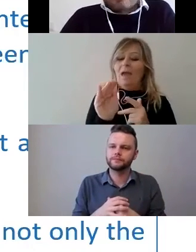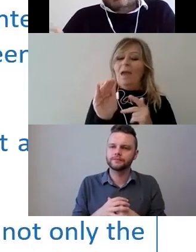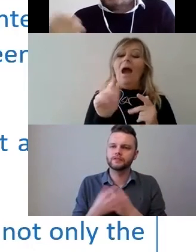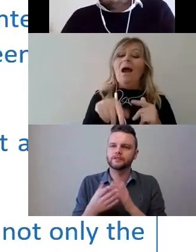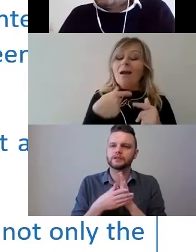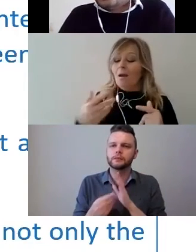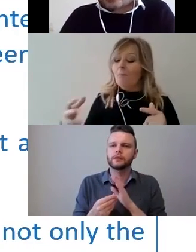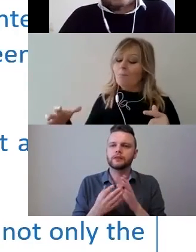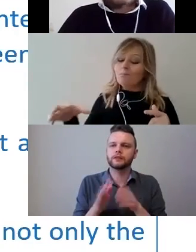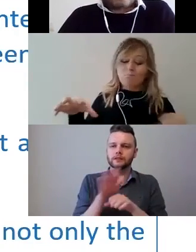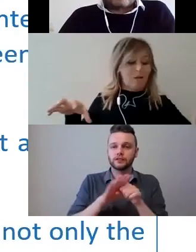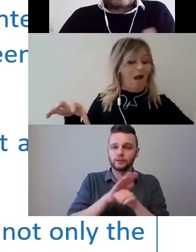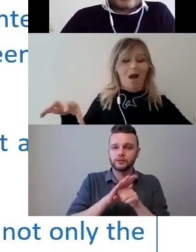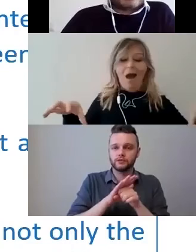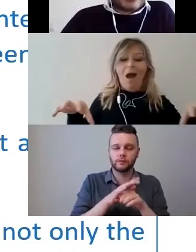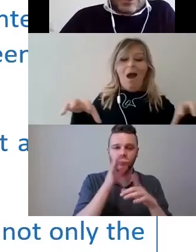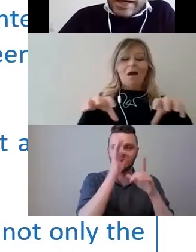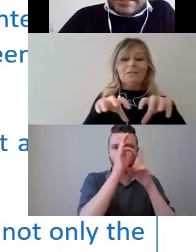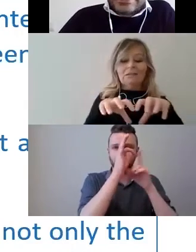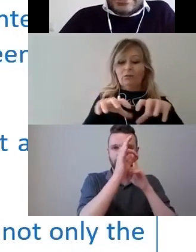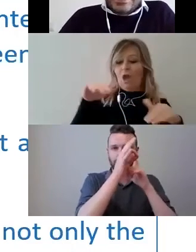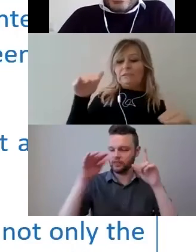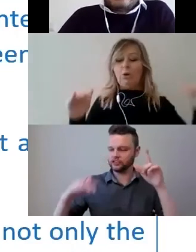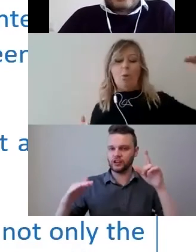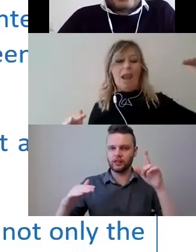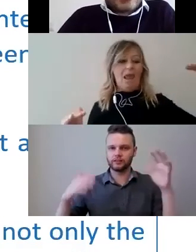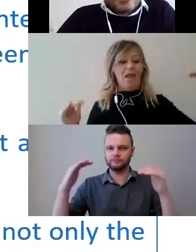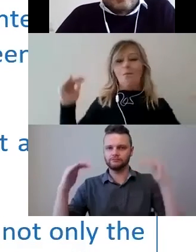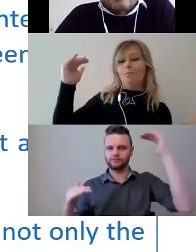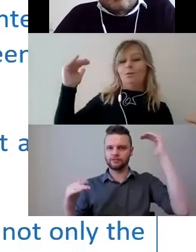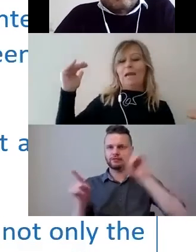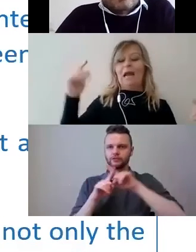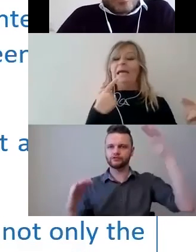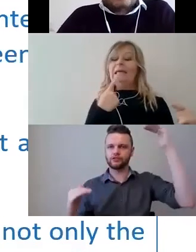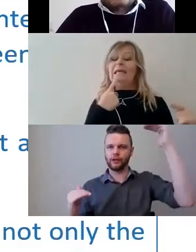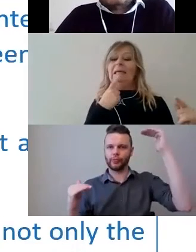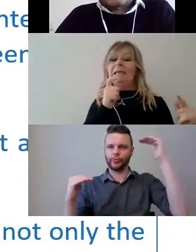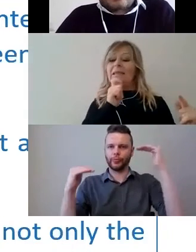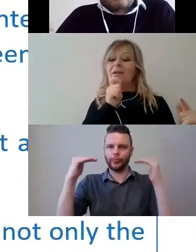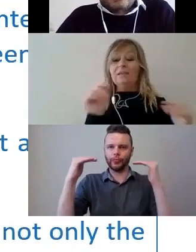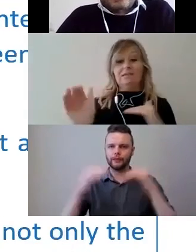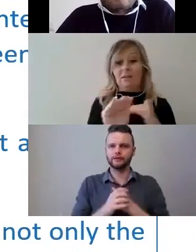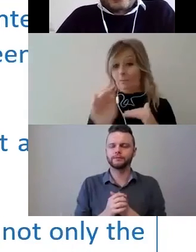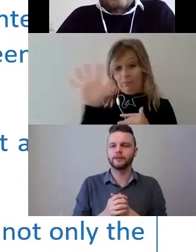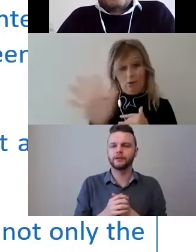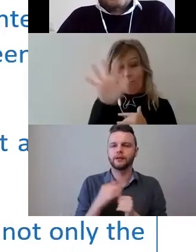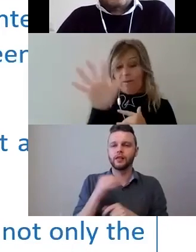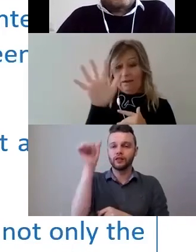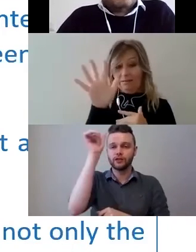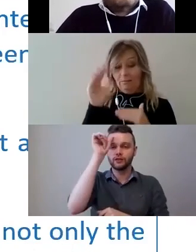position between the interviewer and the child. And knowledge is not only